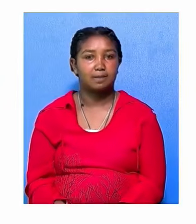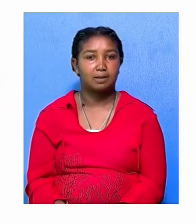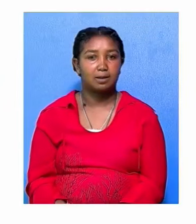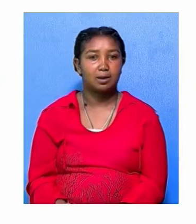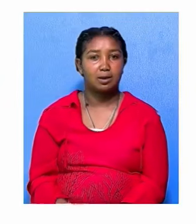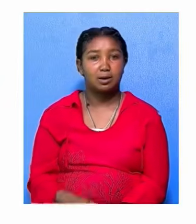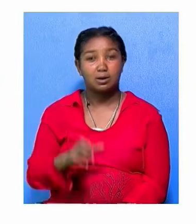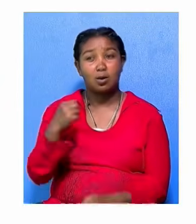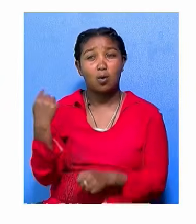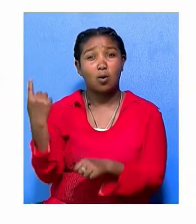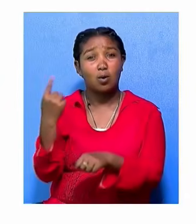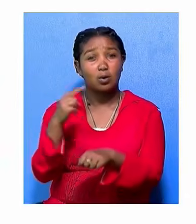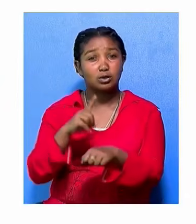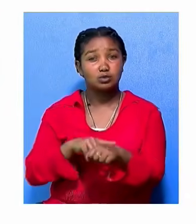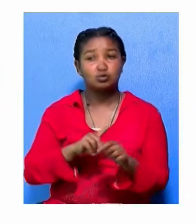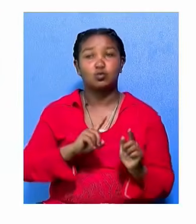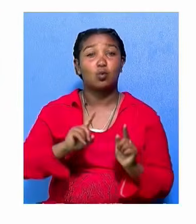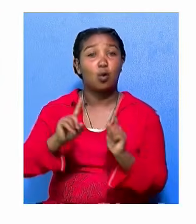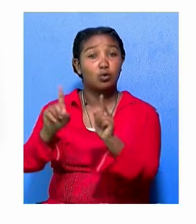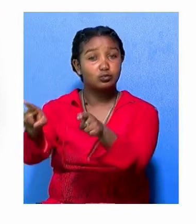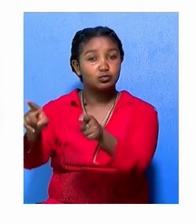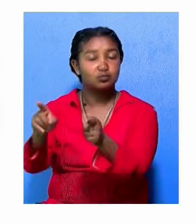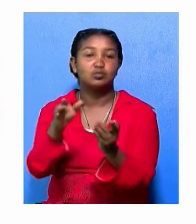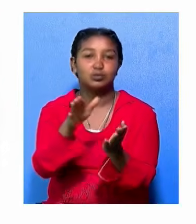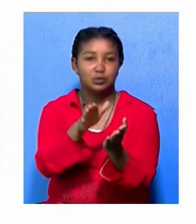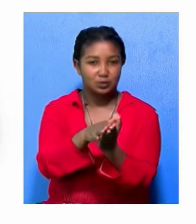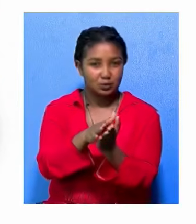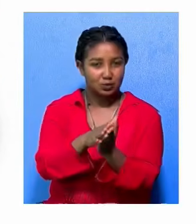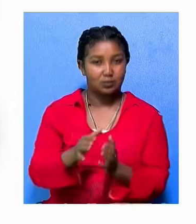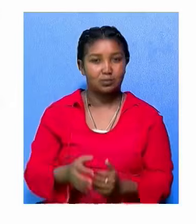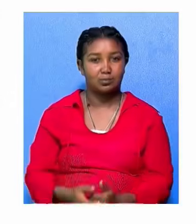goes to school.